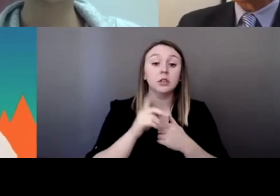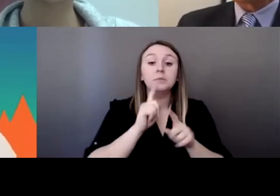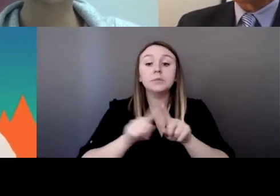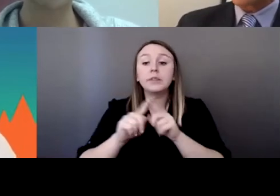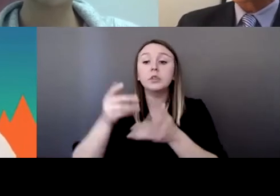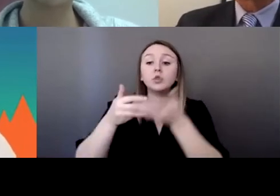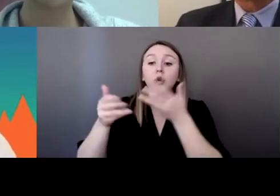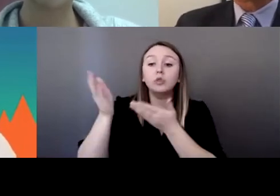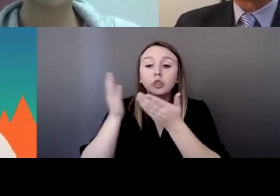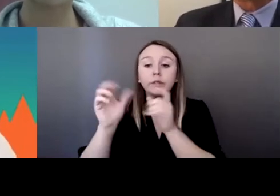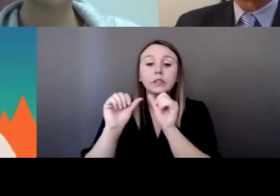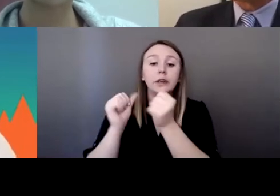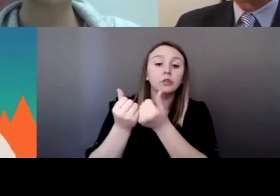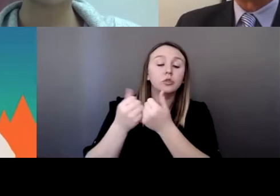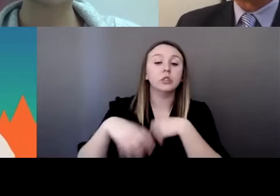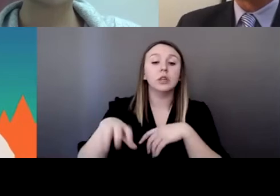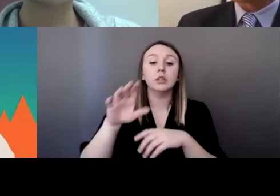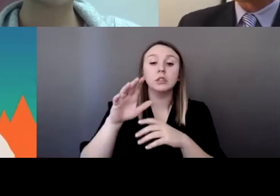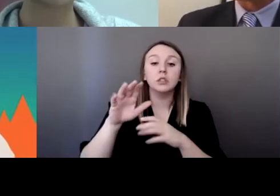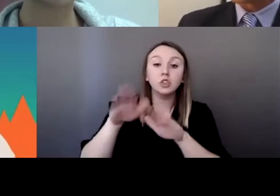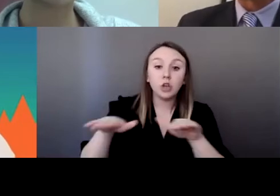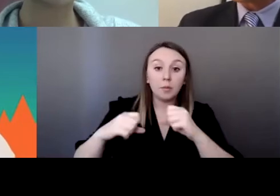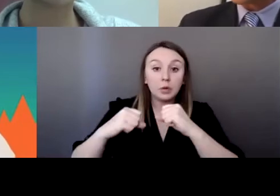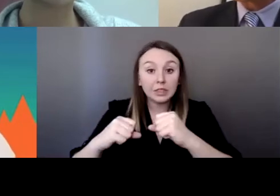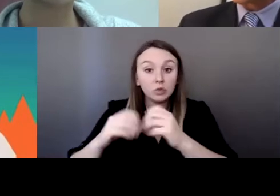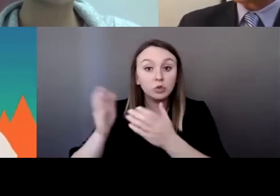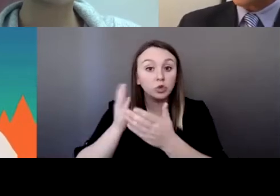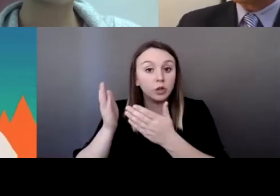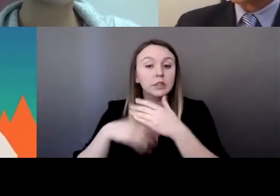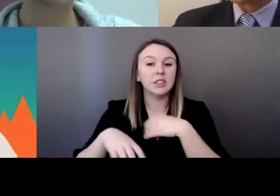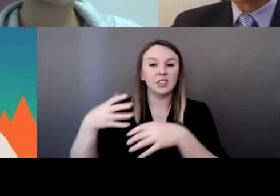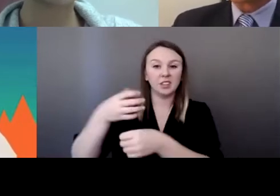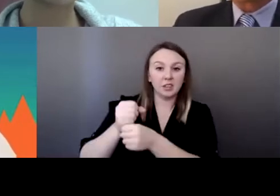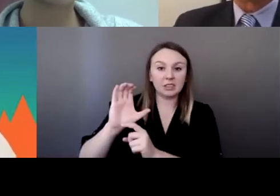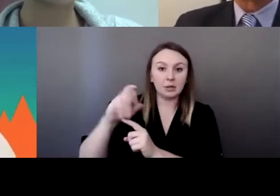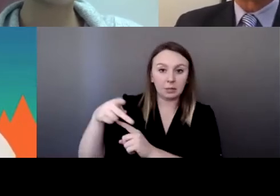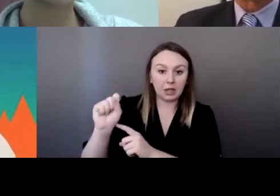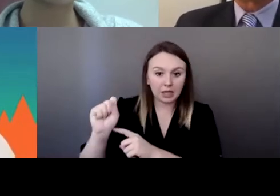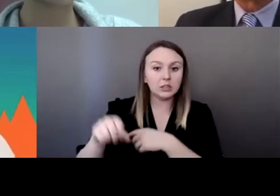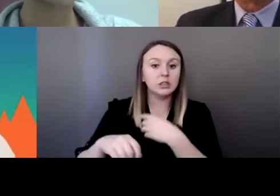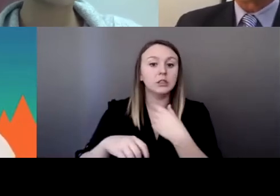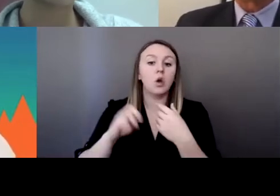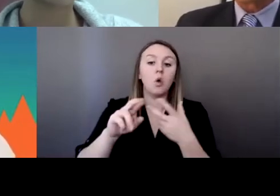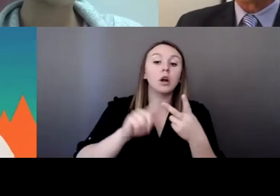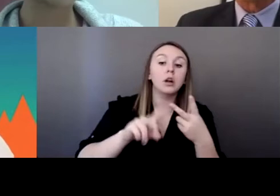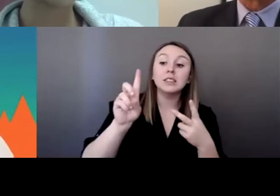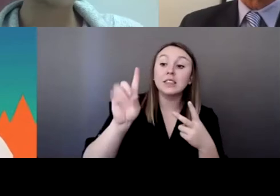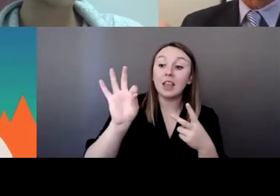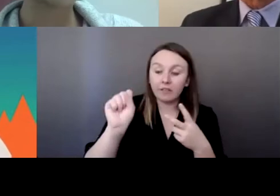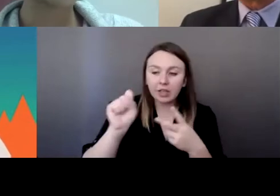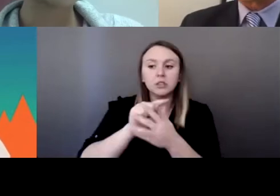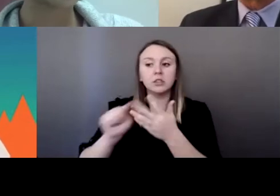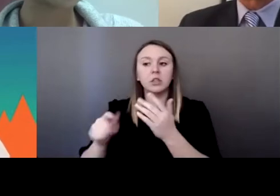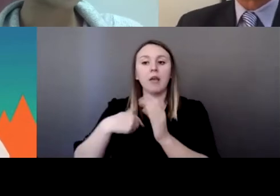Services, DFS, many of them have policies in place as well in dealing with people